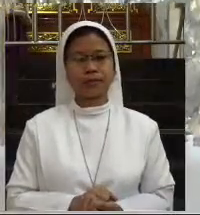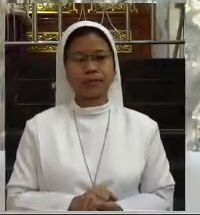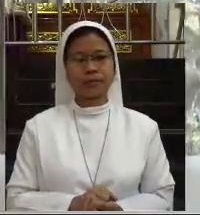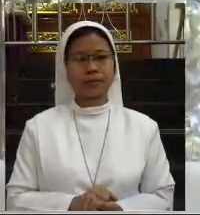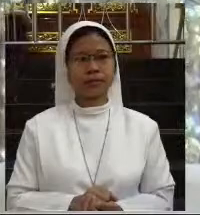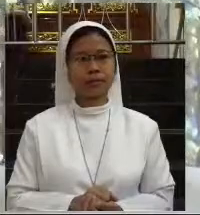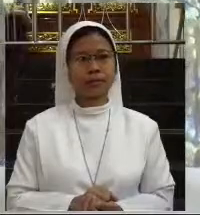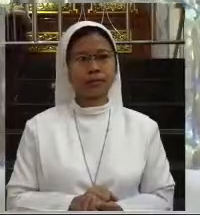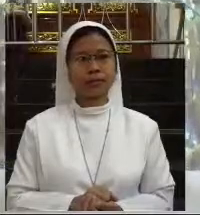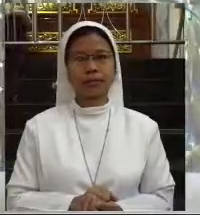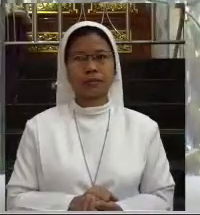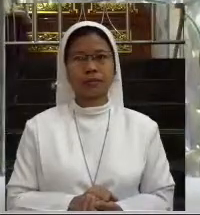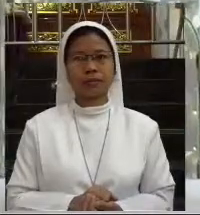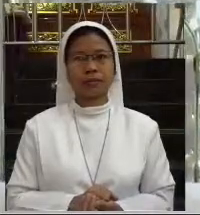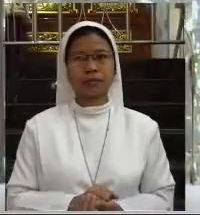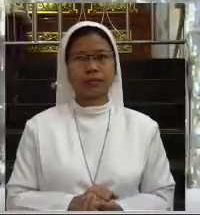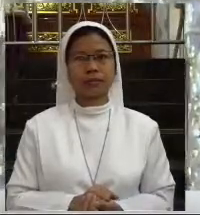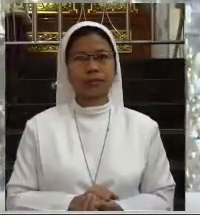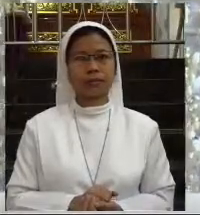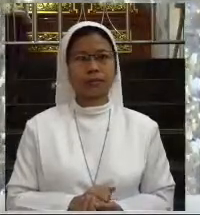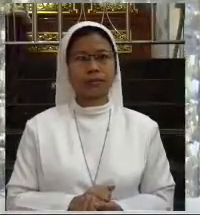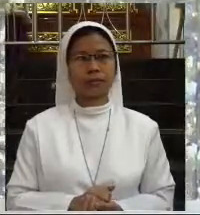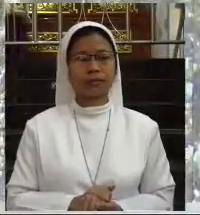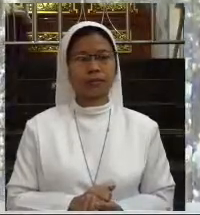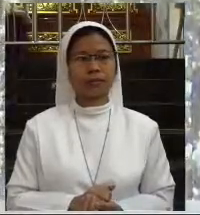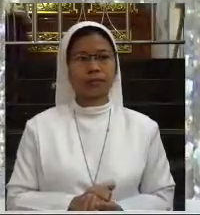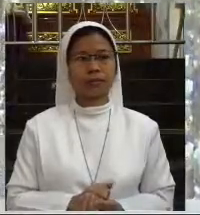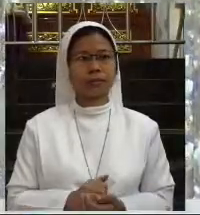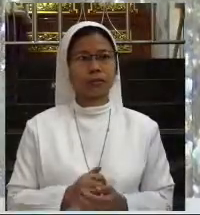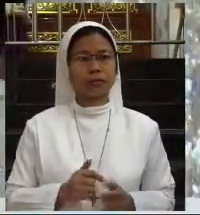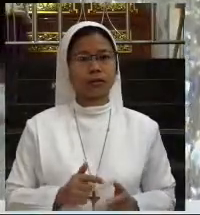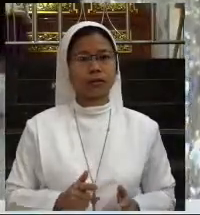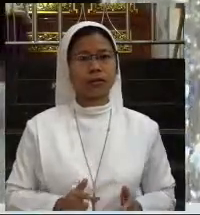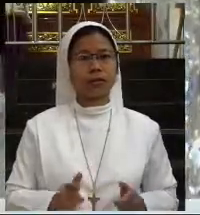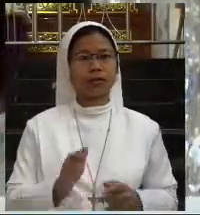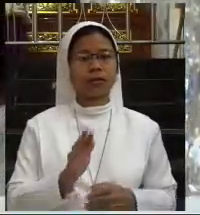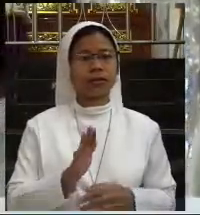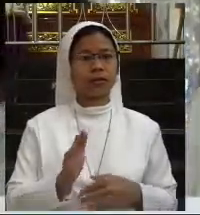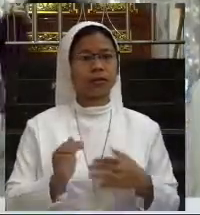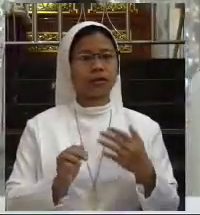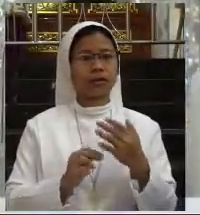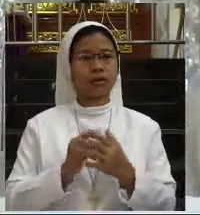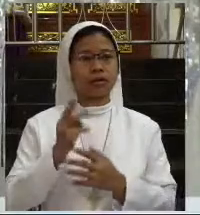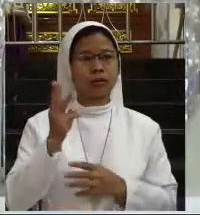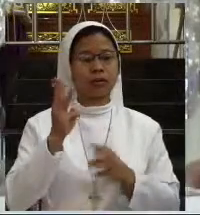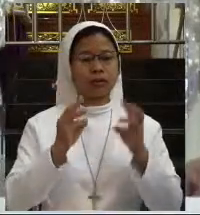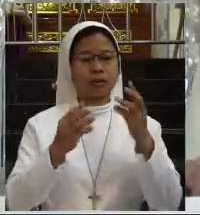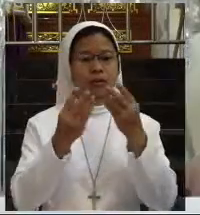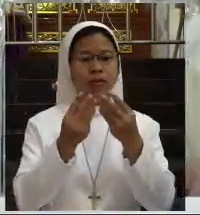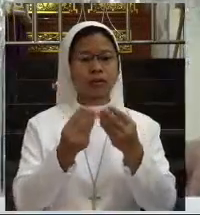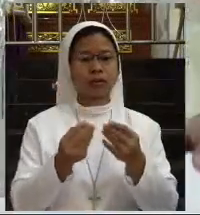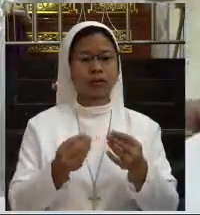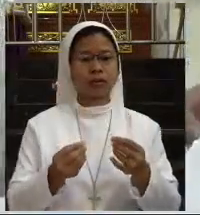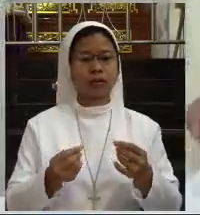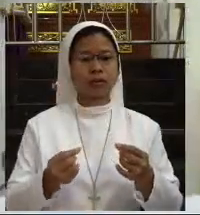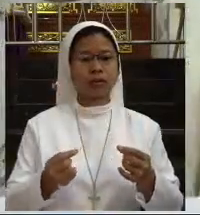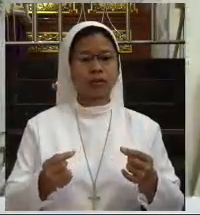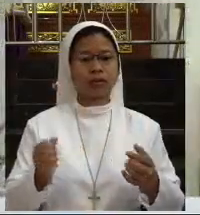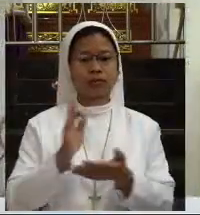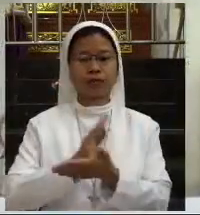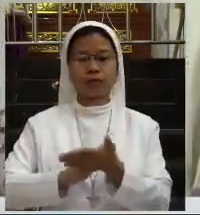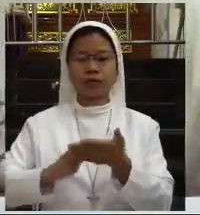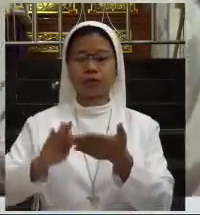Lamb of God, you take away the sins of